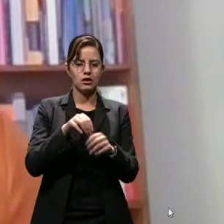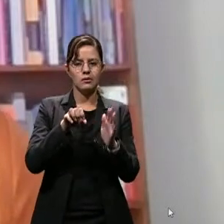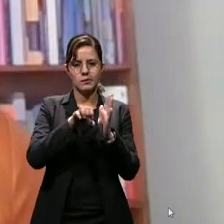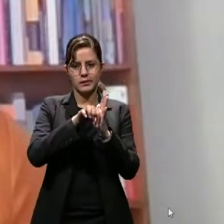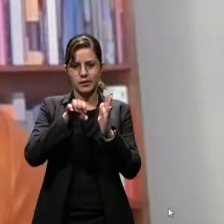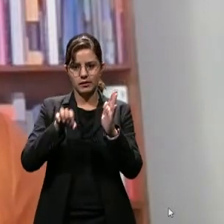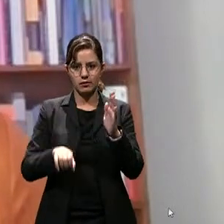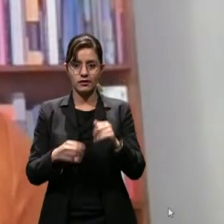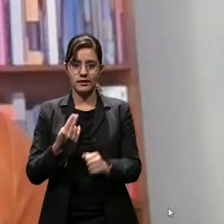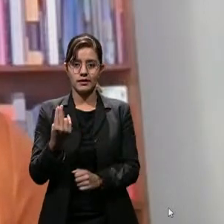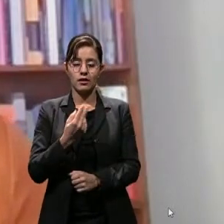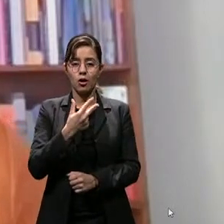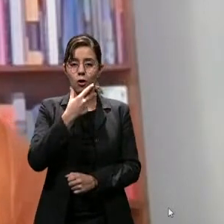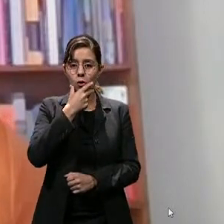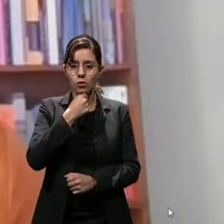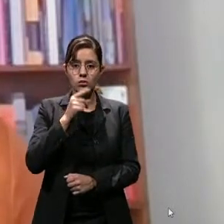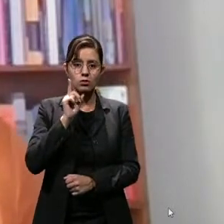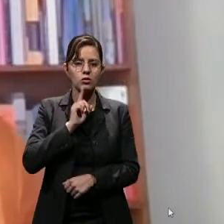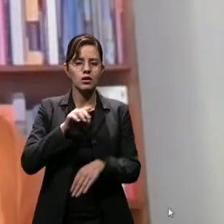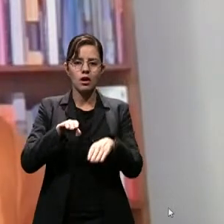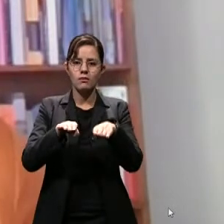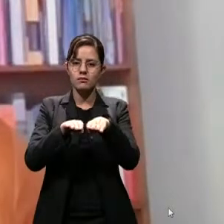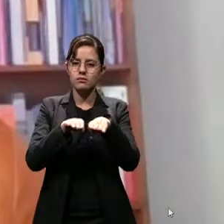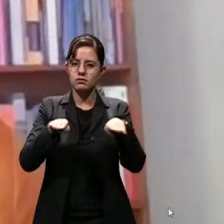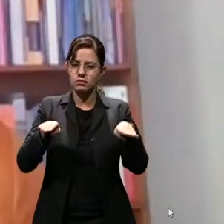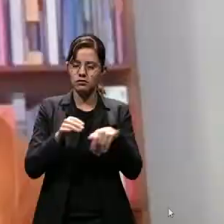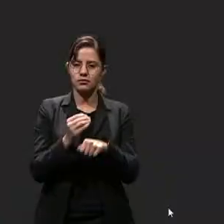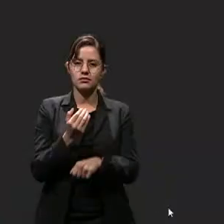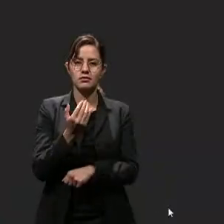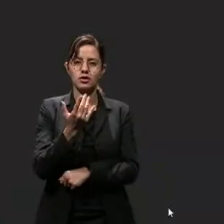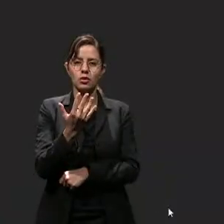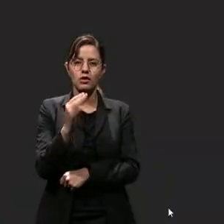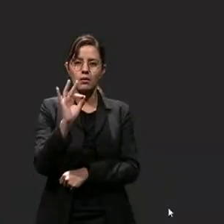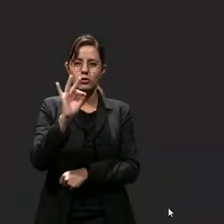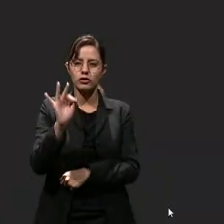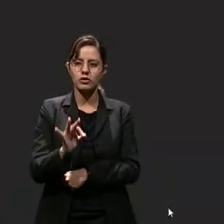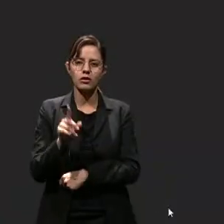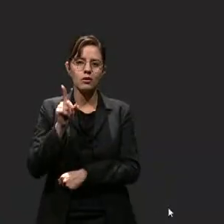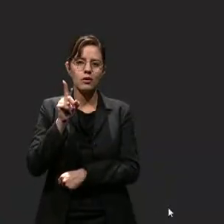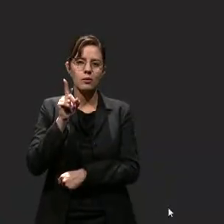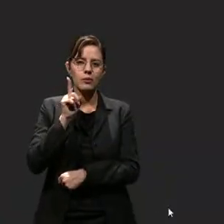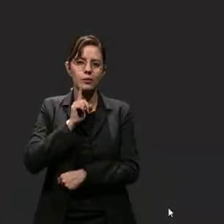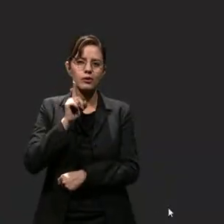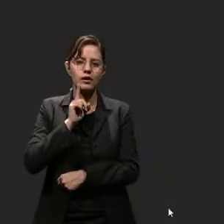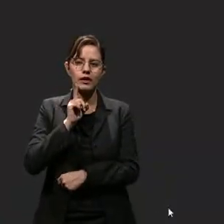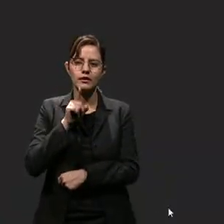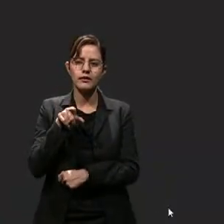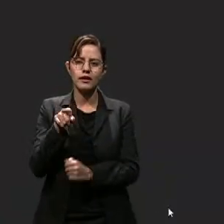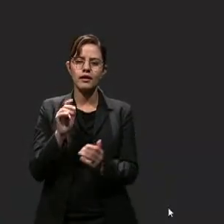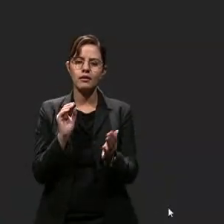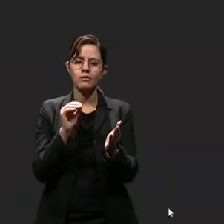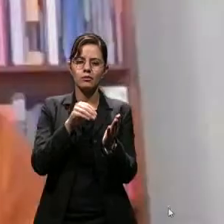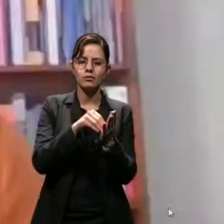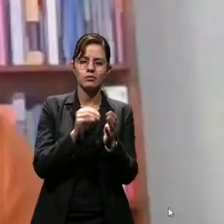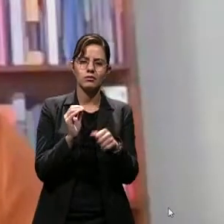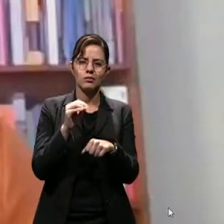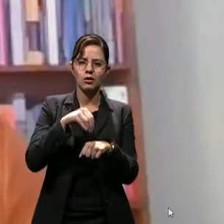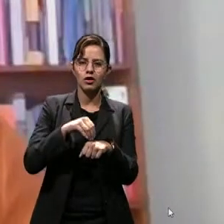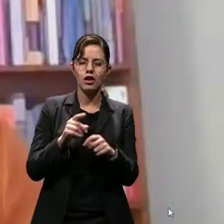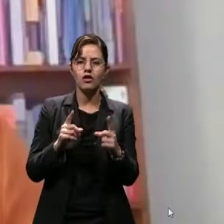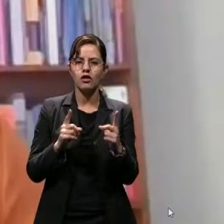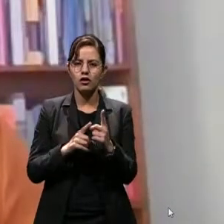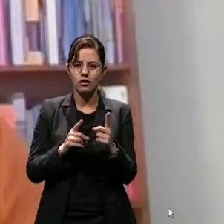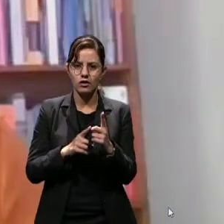parity, where it is proposed that this 50% will be guaranteed in an